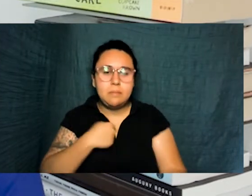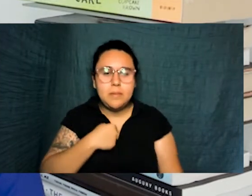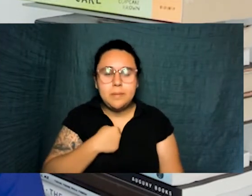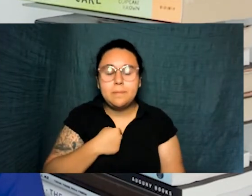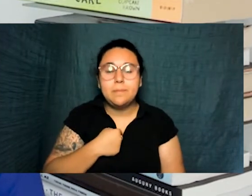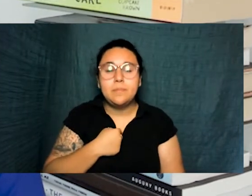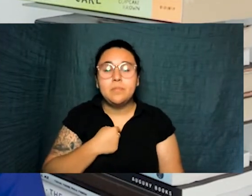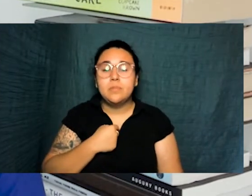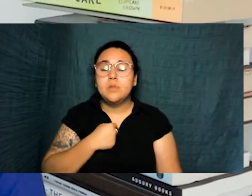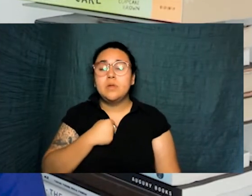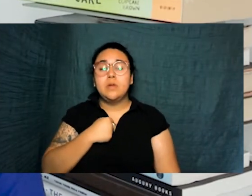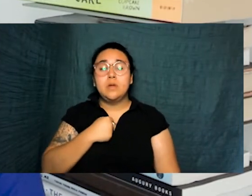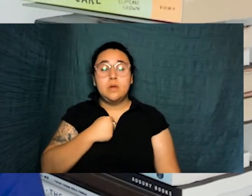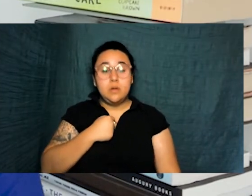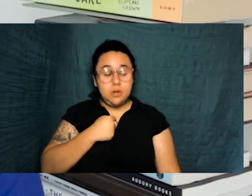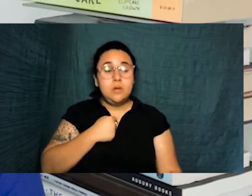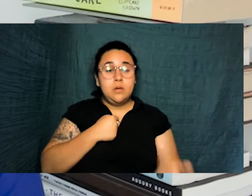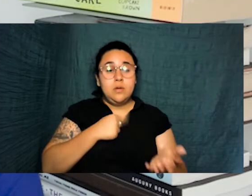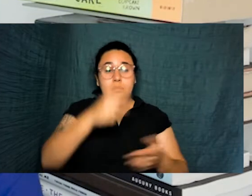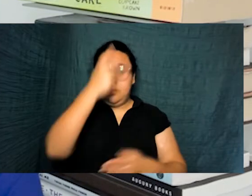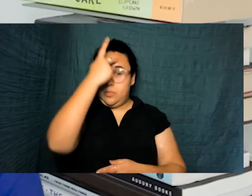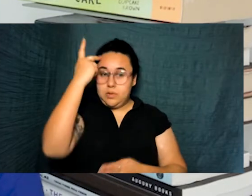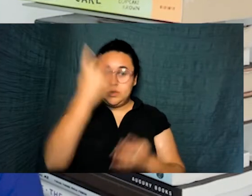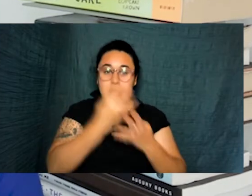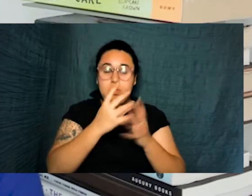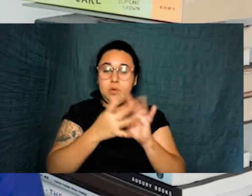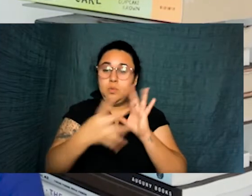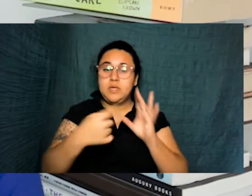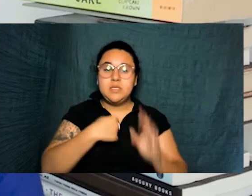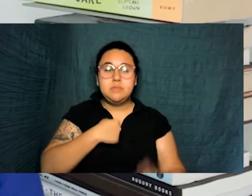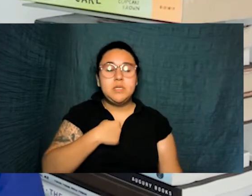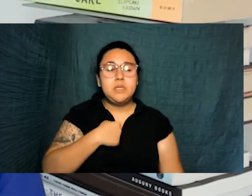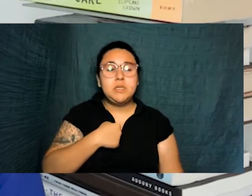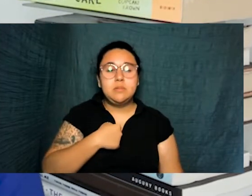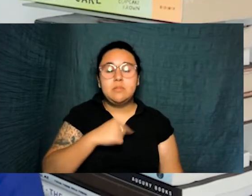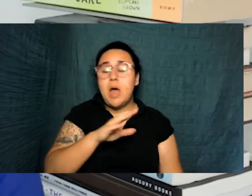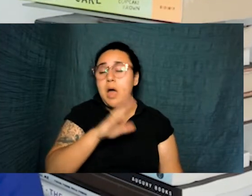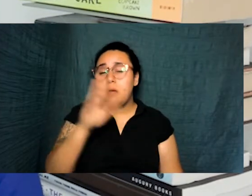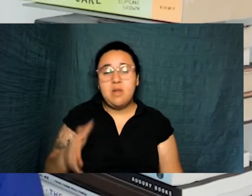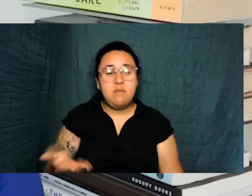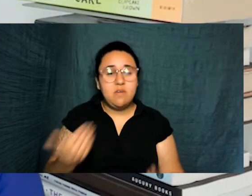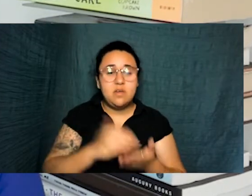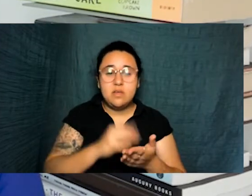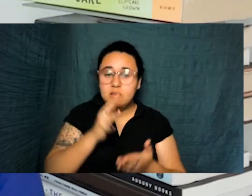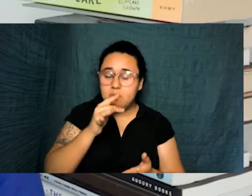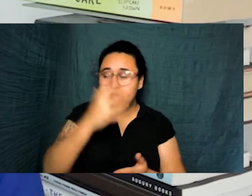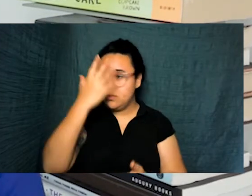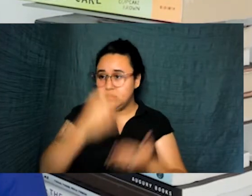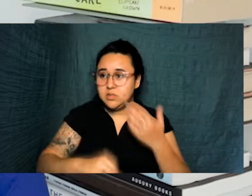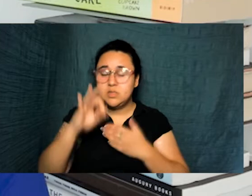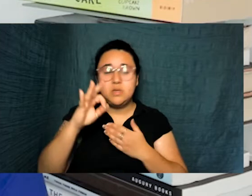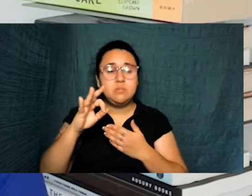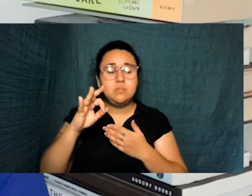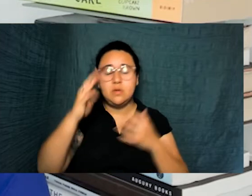I'm released, I will never be the mother who oversleeps, fucked up on drugs, ever again.